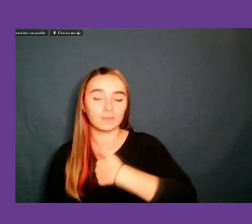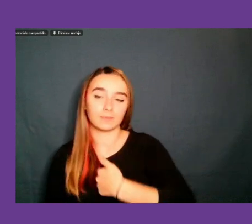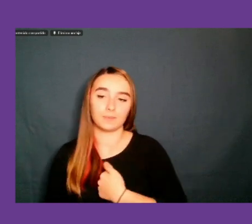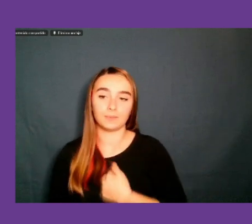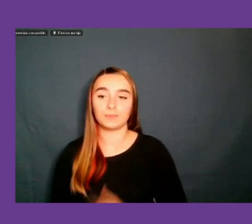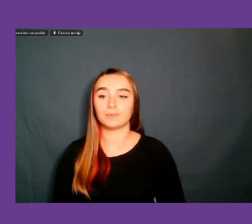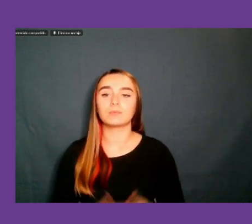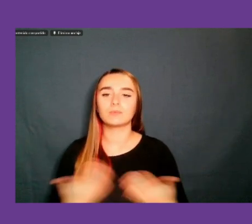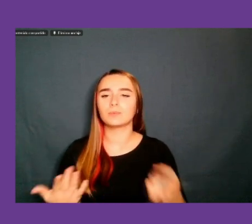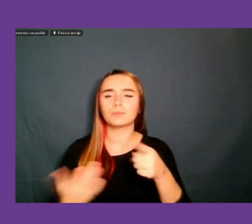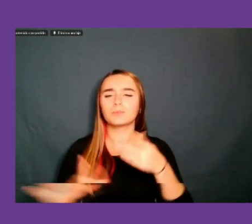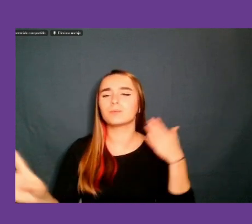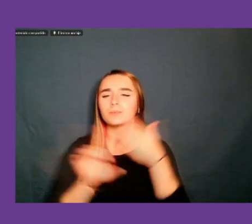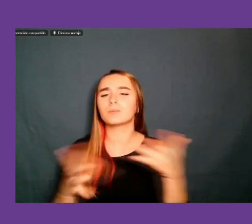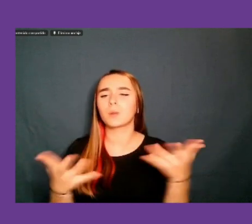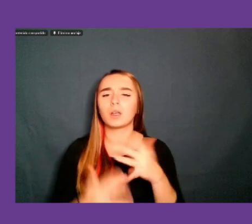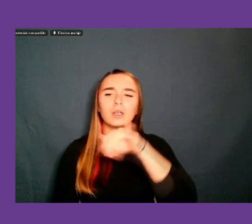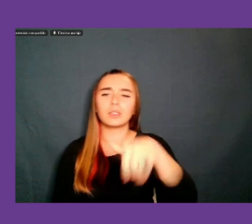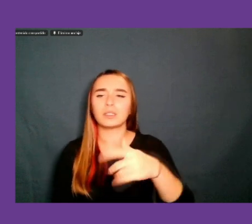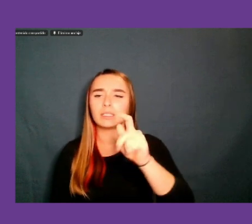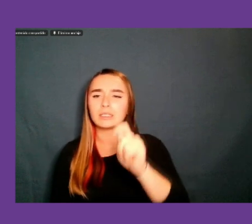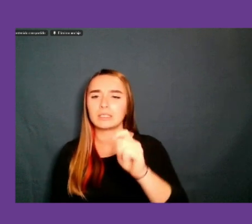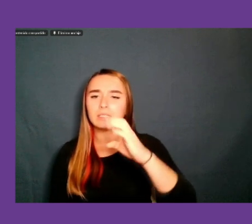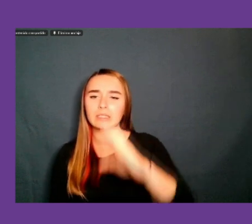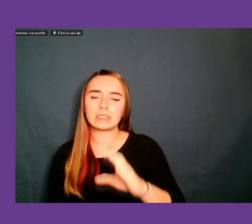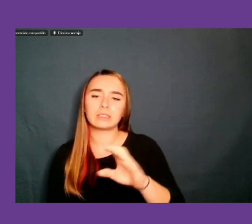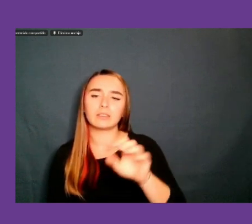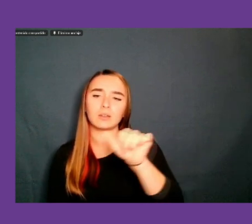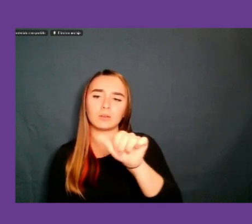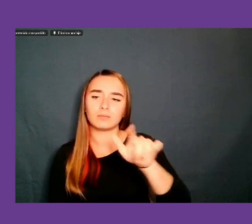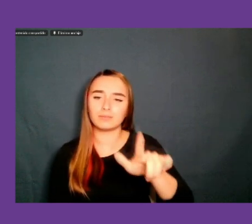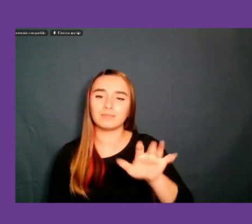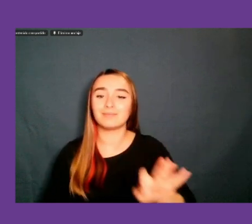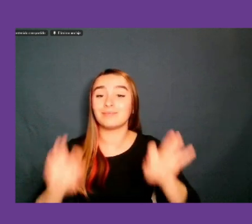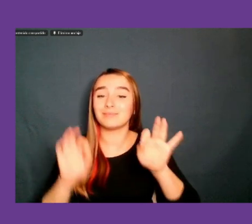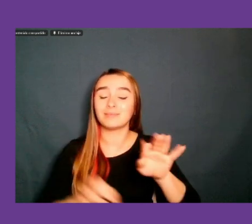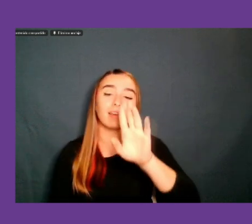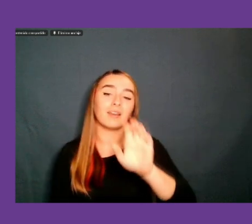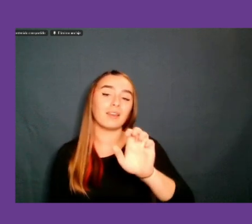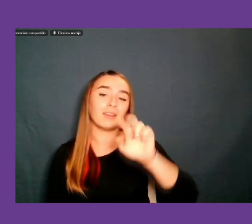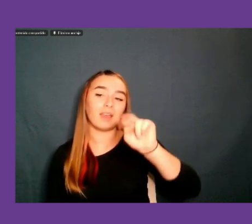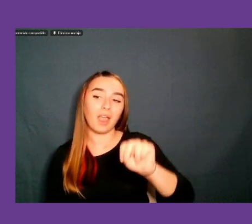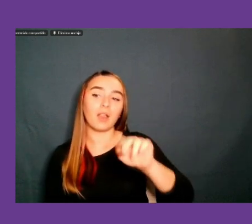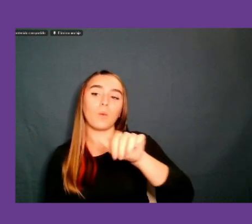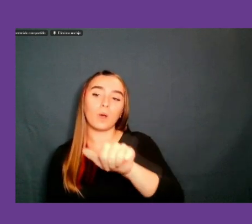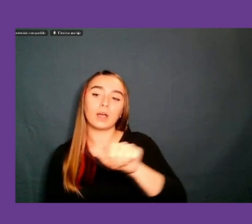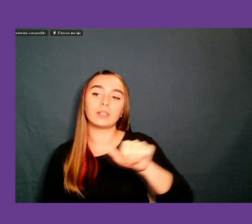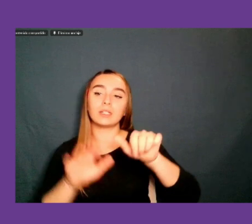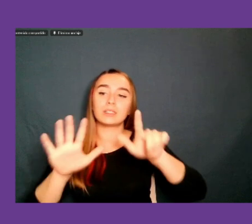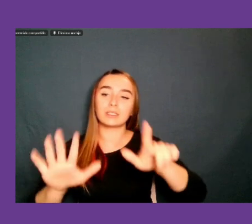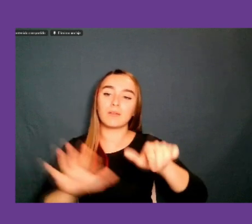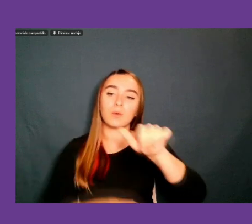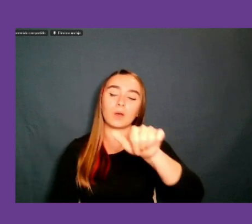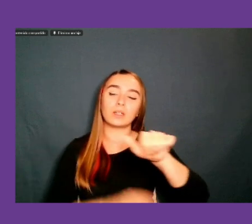and especially the EN 17161? And this is what is important to understand. This is a